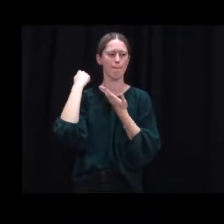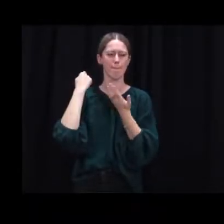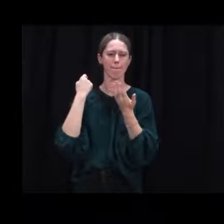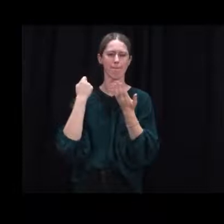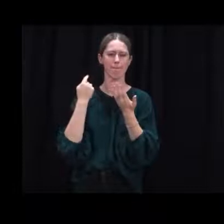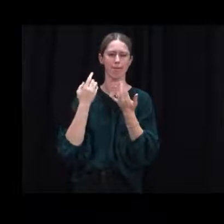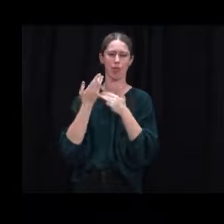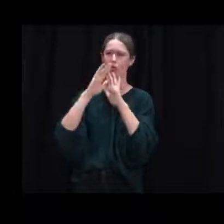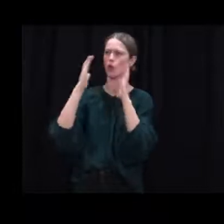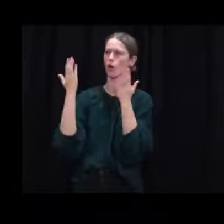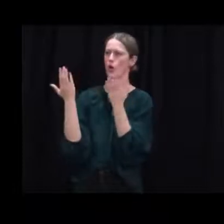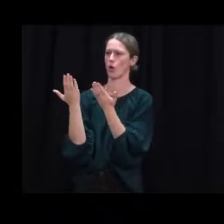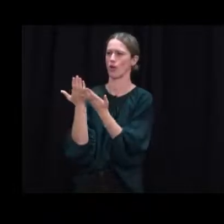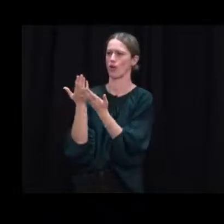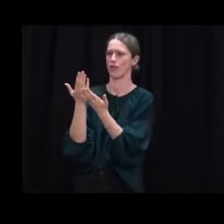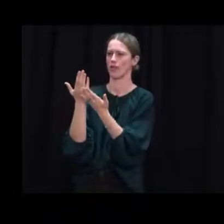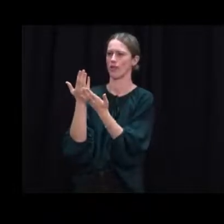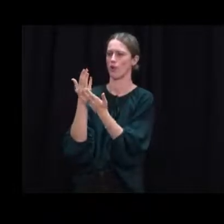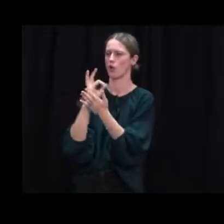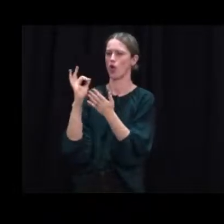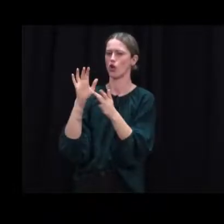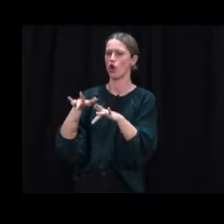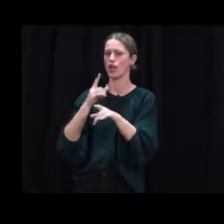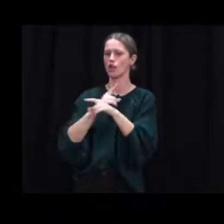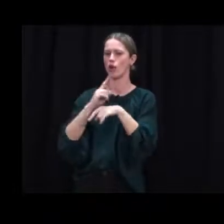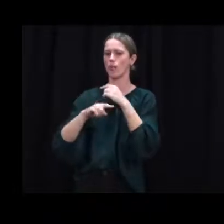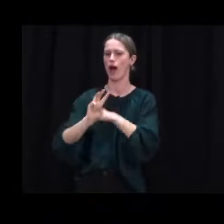at that point in time there was no discussion